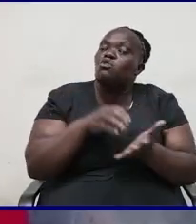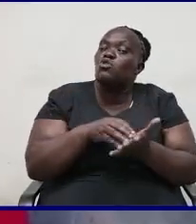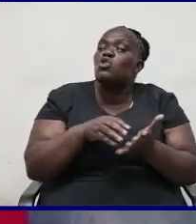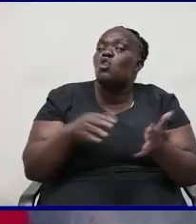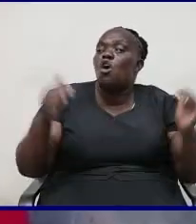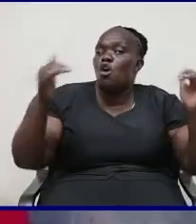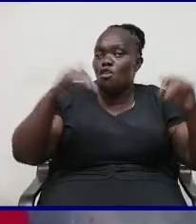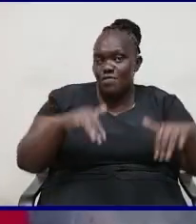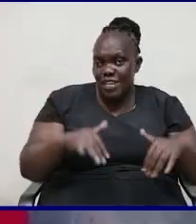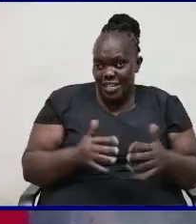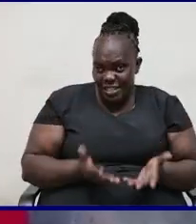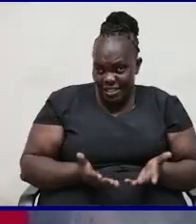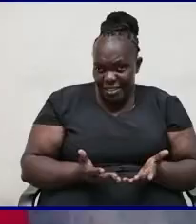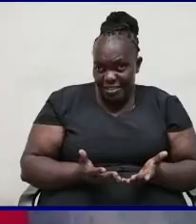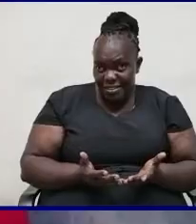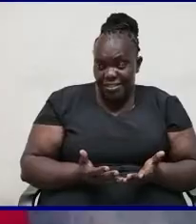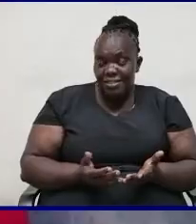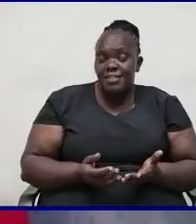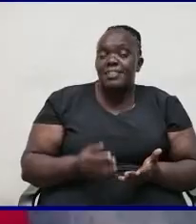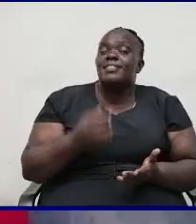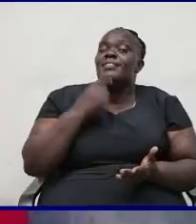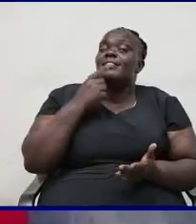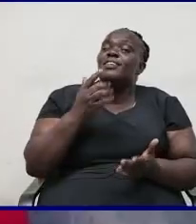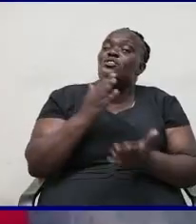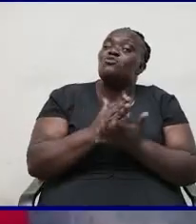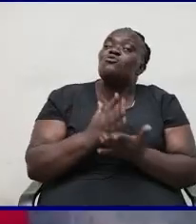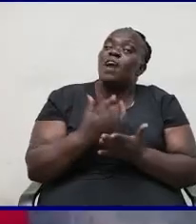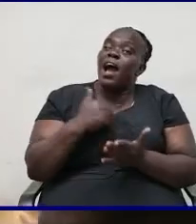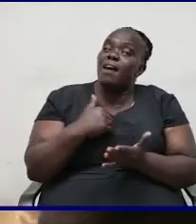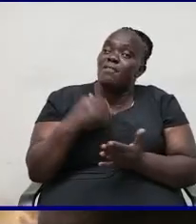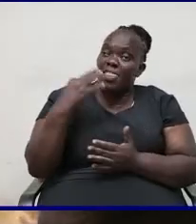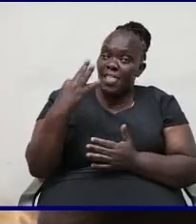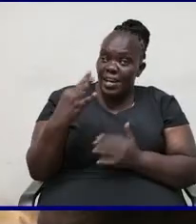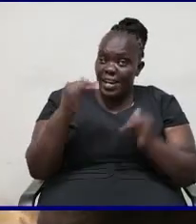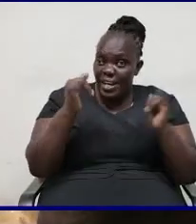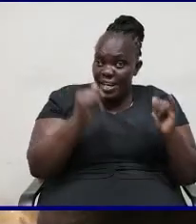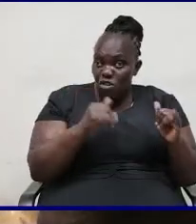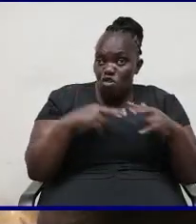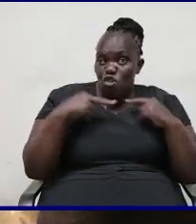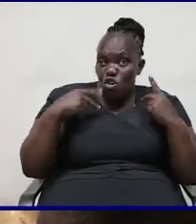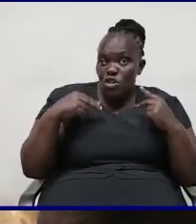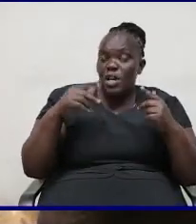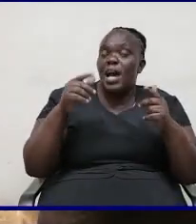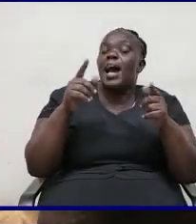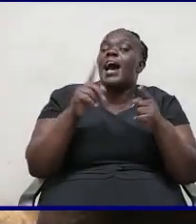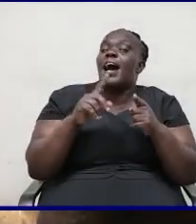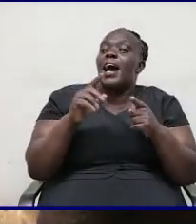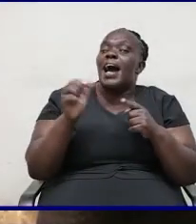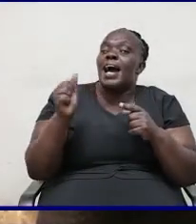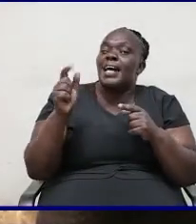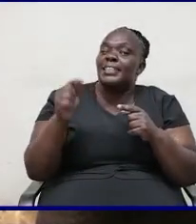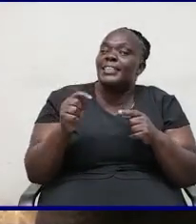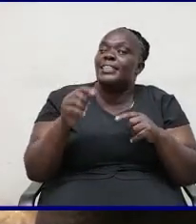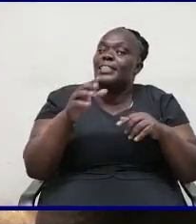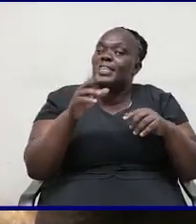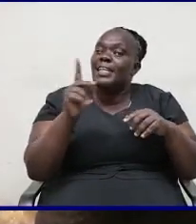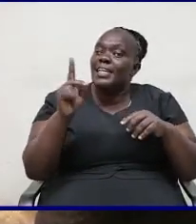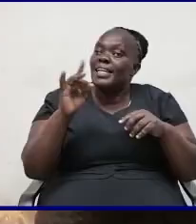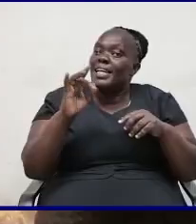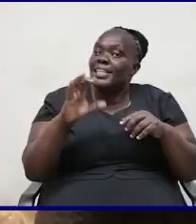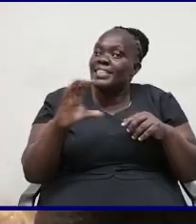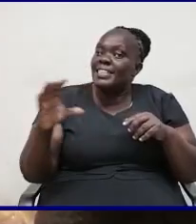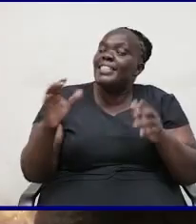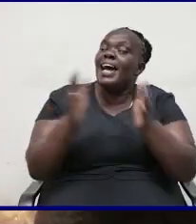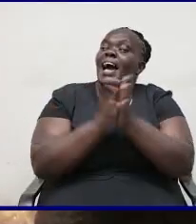facilities. And of course, I heard him saying that yes, we have 3 new hotels at the BRICC, at the Bomas. Yes,